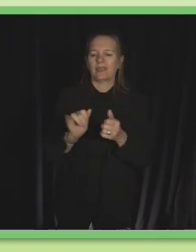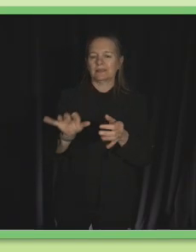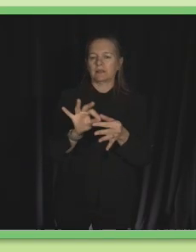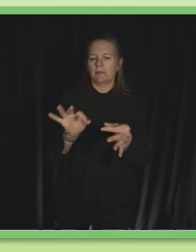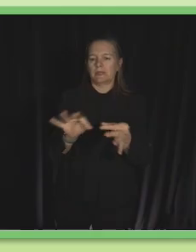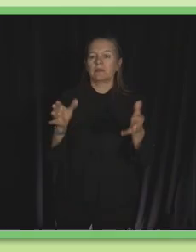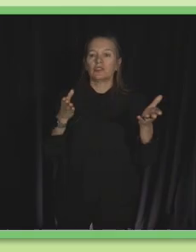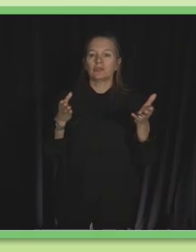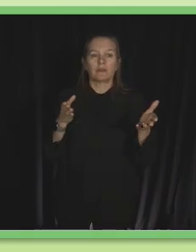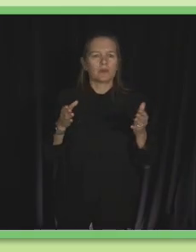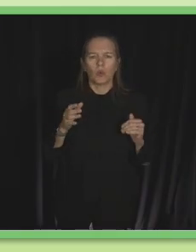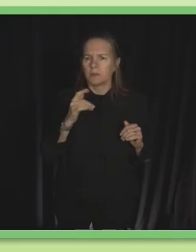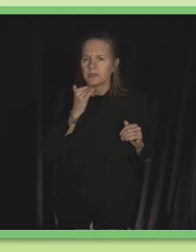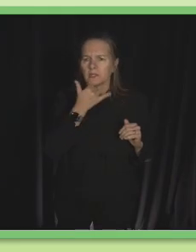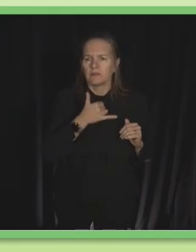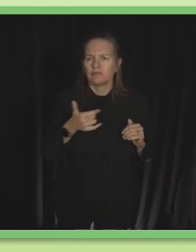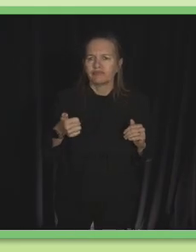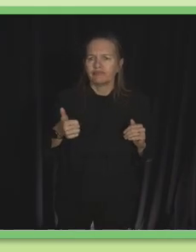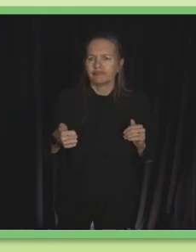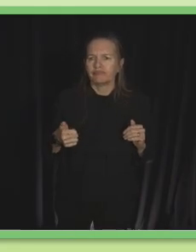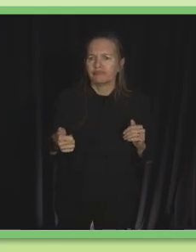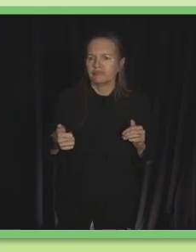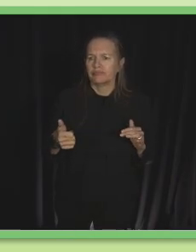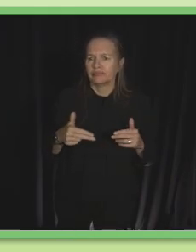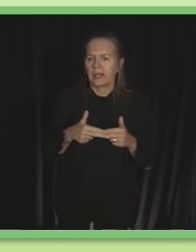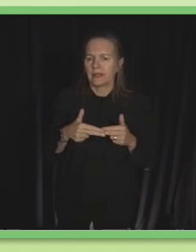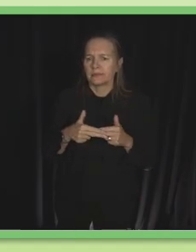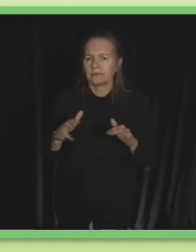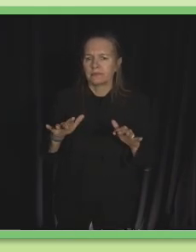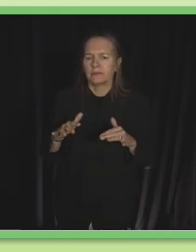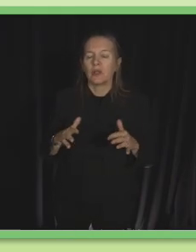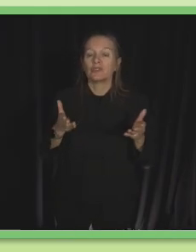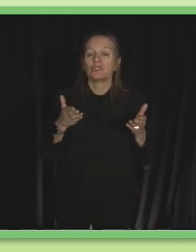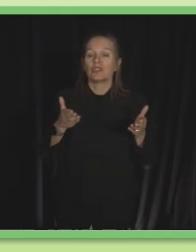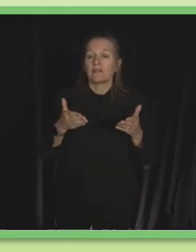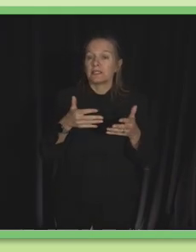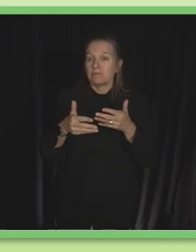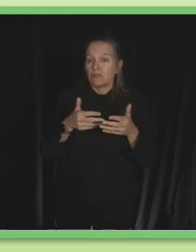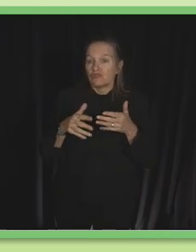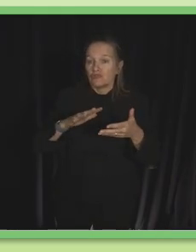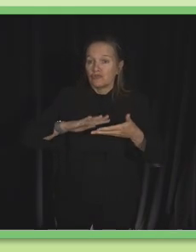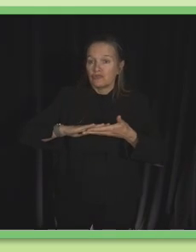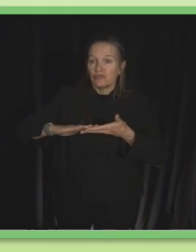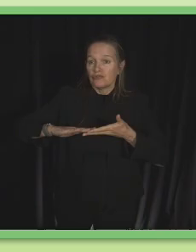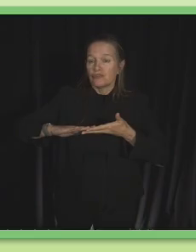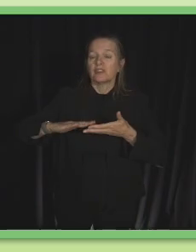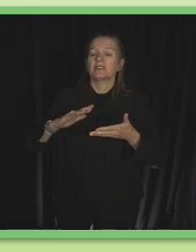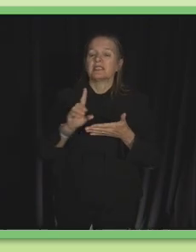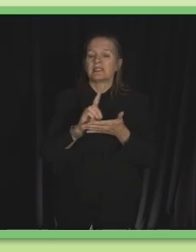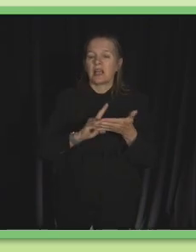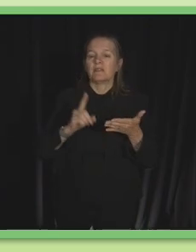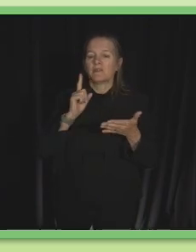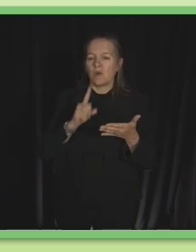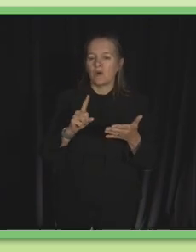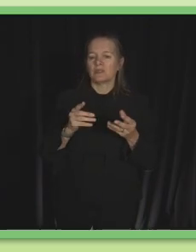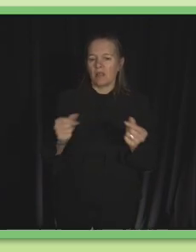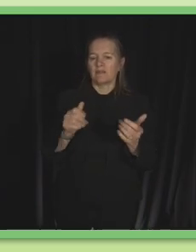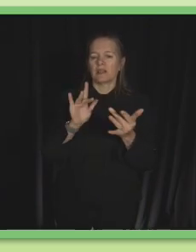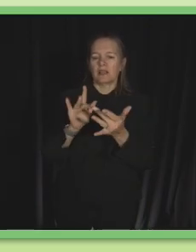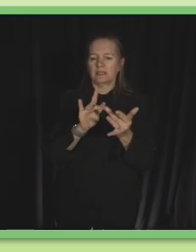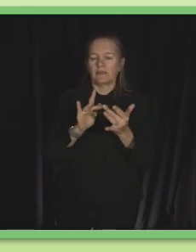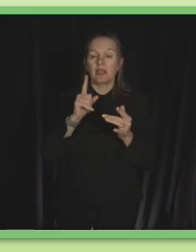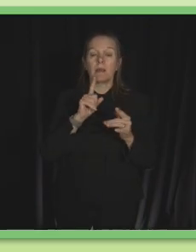meshes, can you move back? Sorry. Service mesh was designed to solve connectivity. However, for most